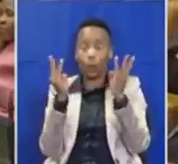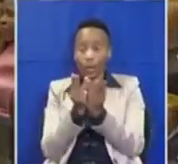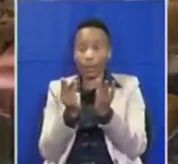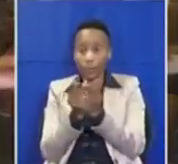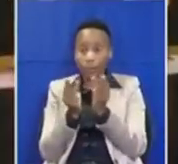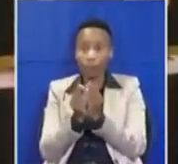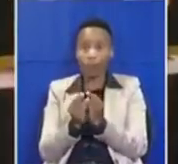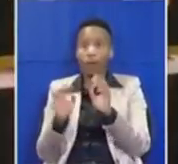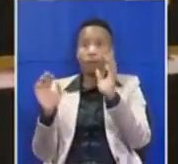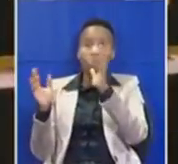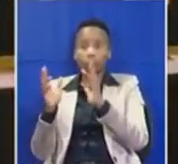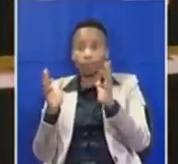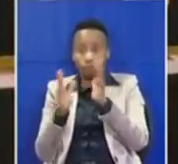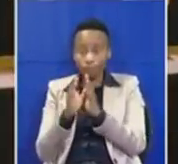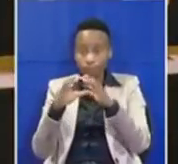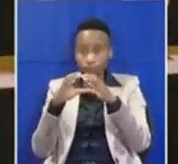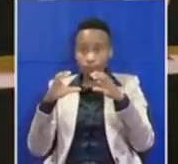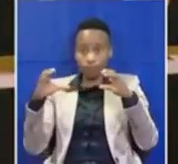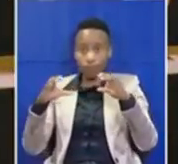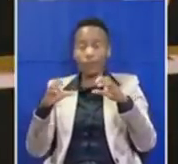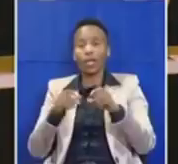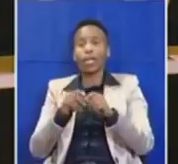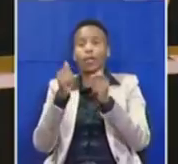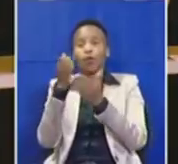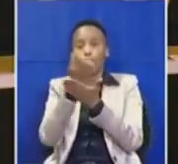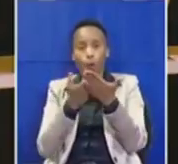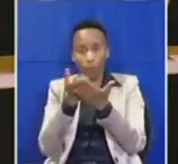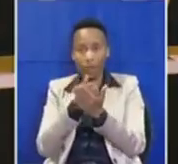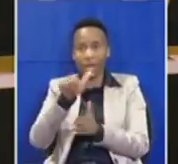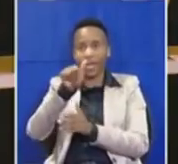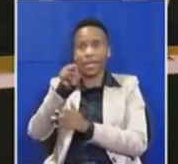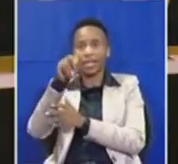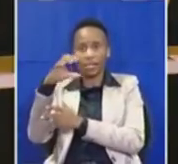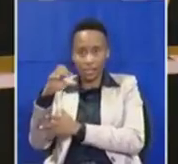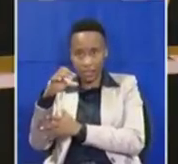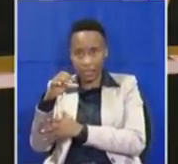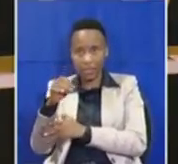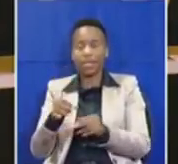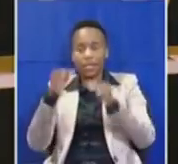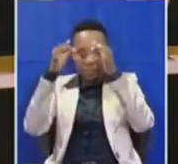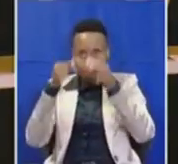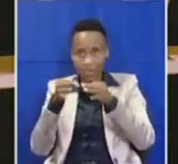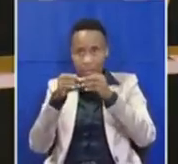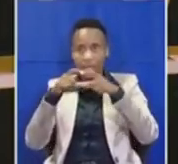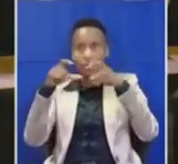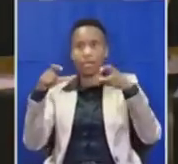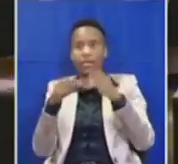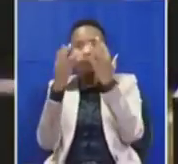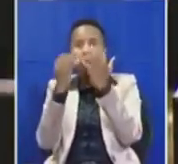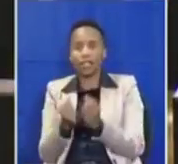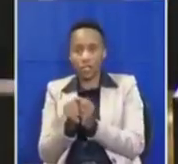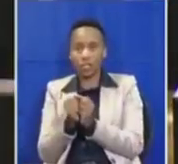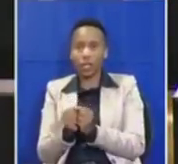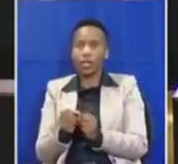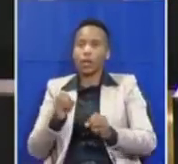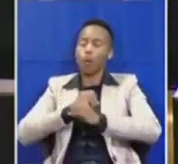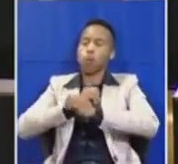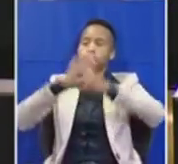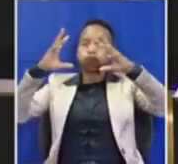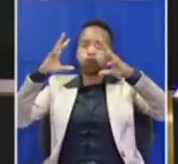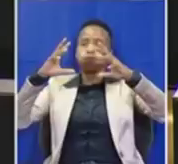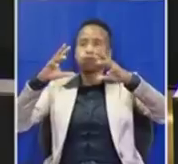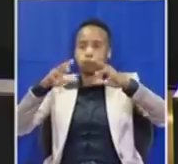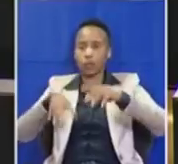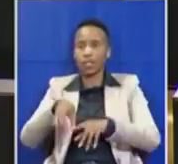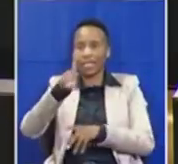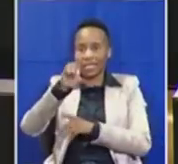inclusive growth economies, the ANC has decided that it will increase the budget, it will blow out our debt, and ultimately